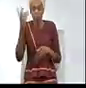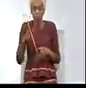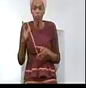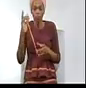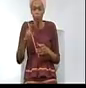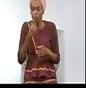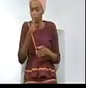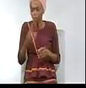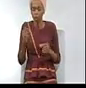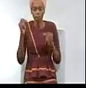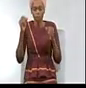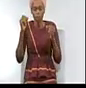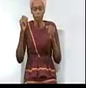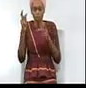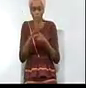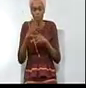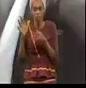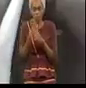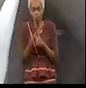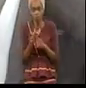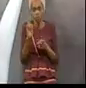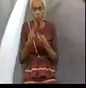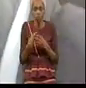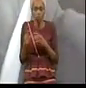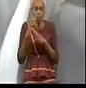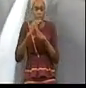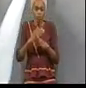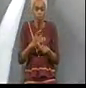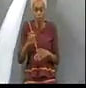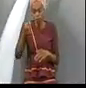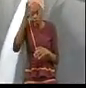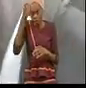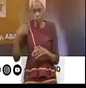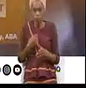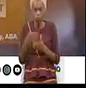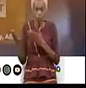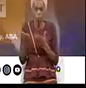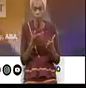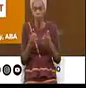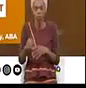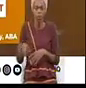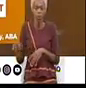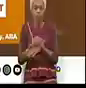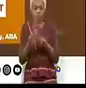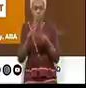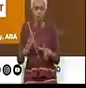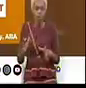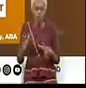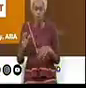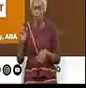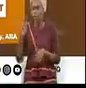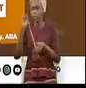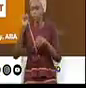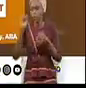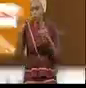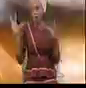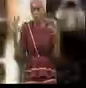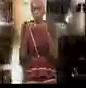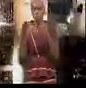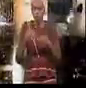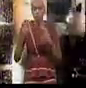always. We bring to you the Ministers and Young Professionals Conference titled Strength for a Fainting